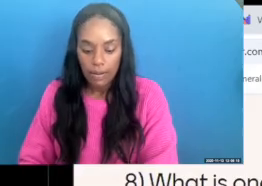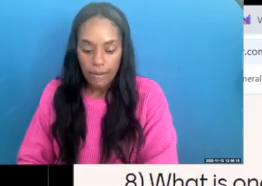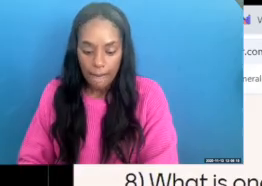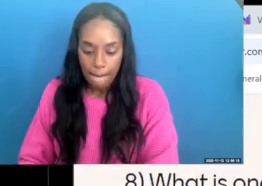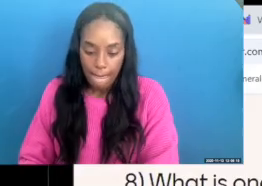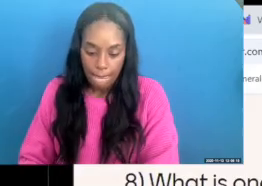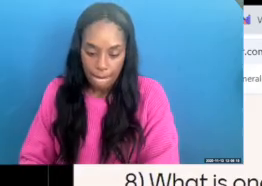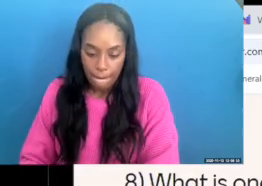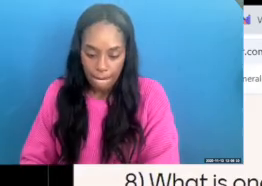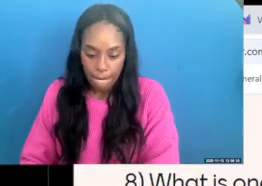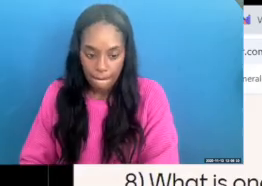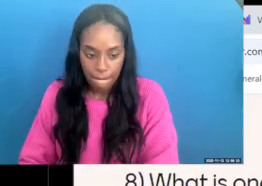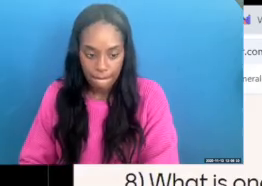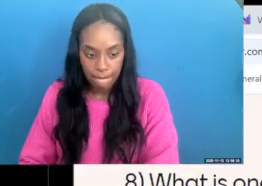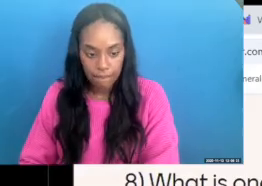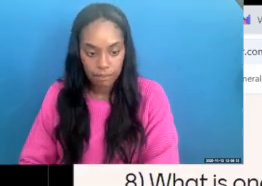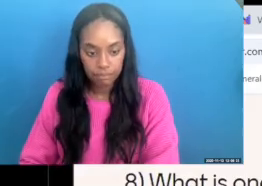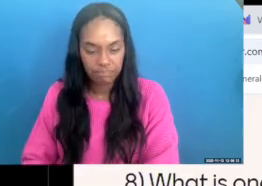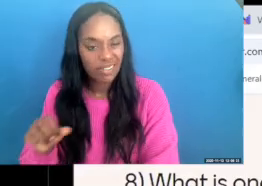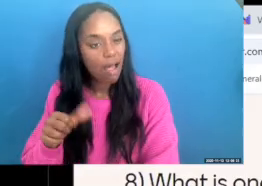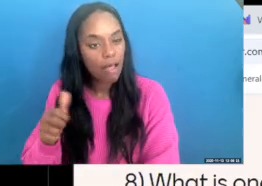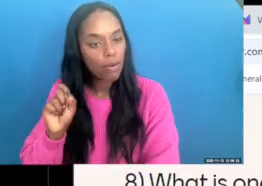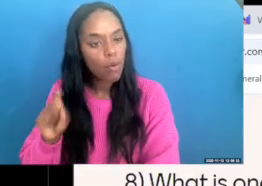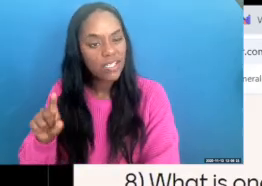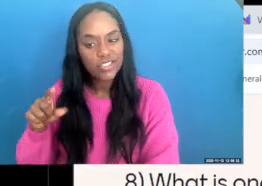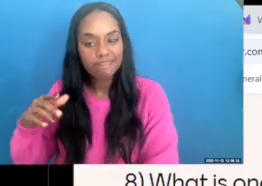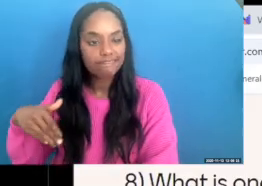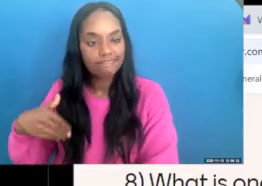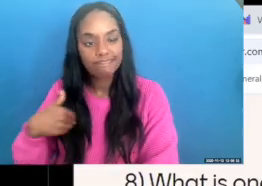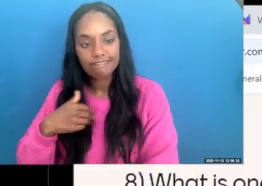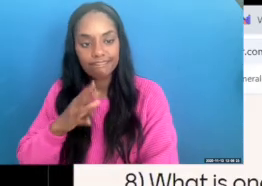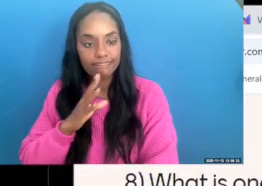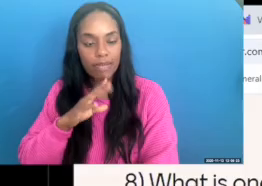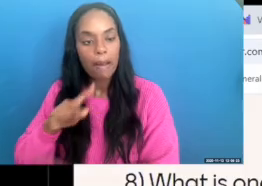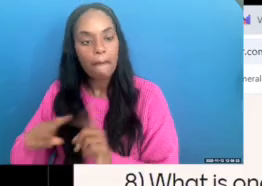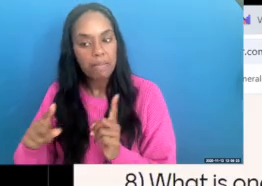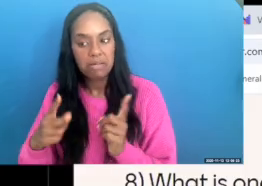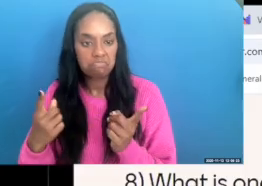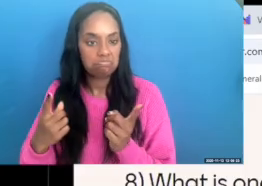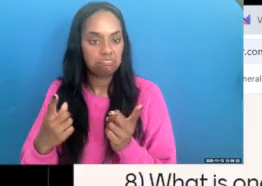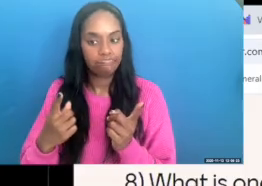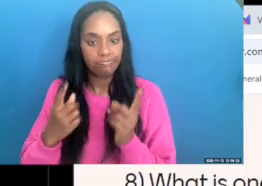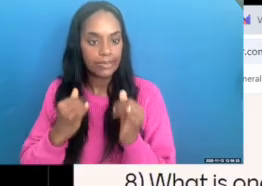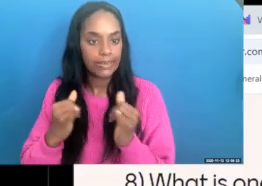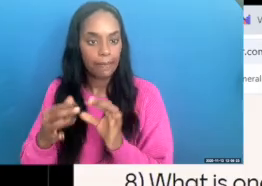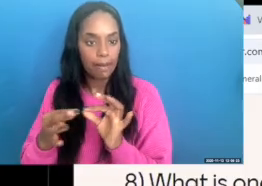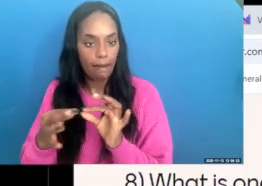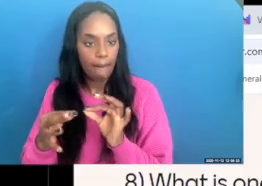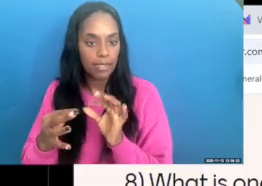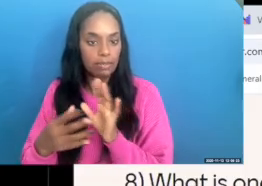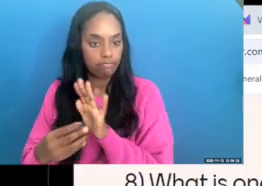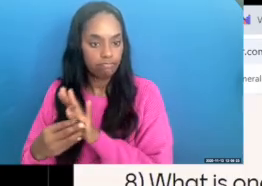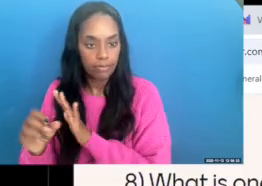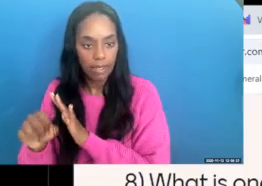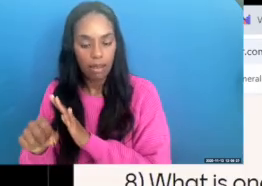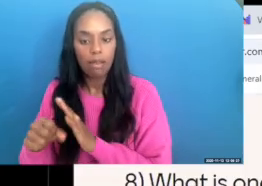Hello, thank you. Brian Harold here, speaking as an individual community member. Yeah, I didn't have a chance